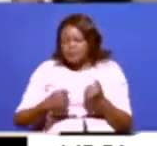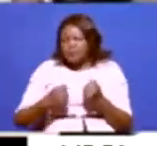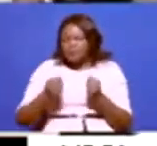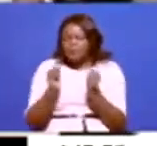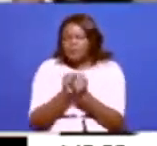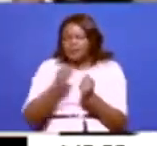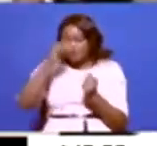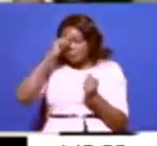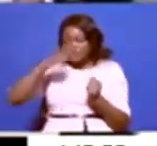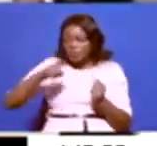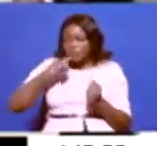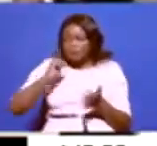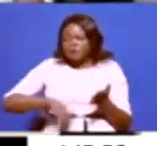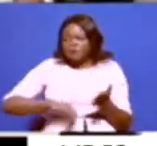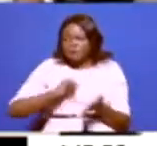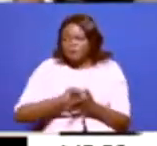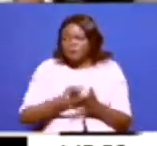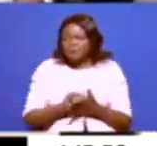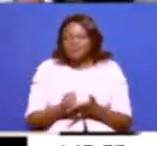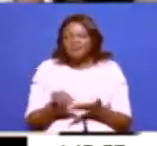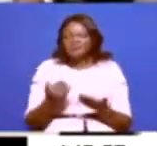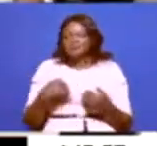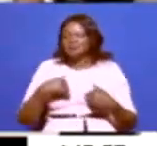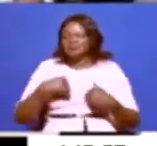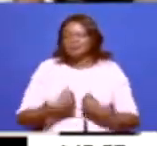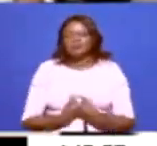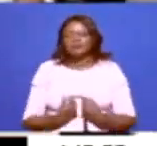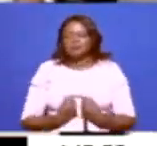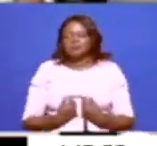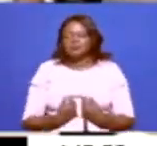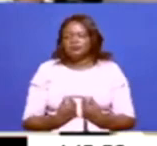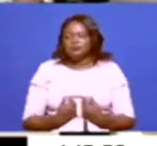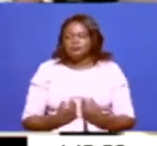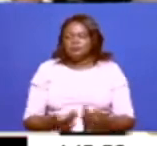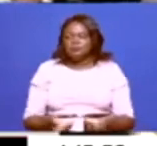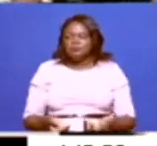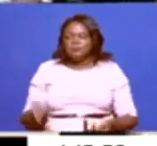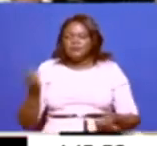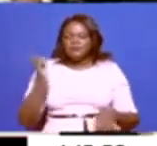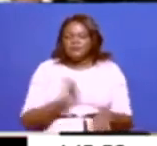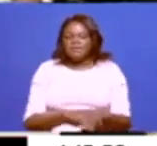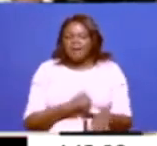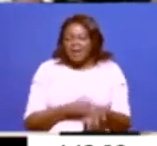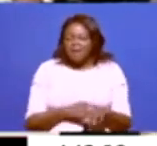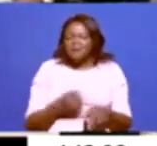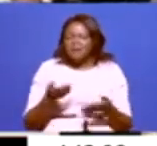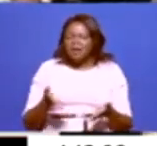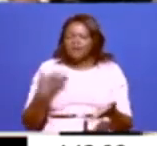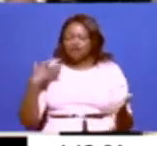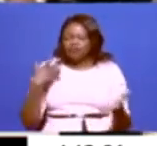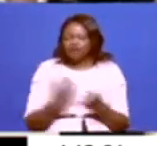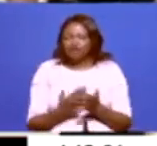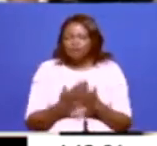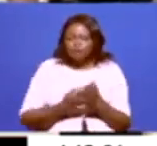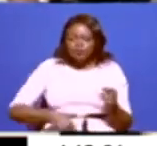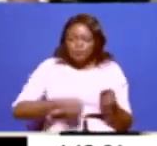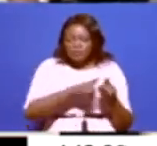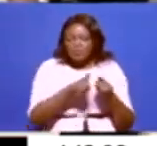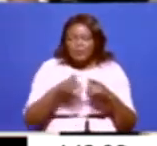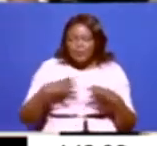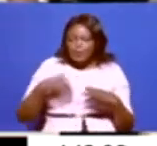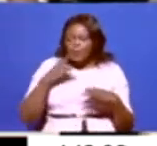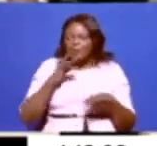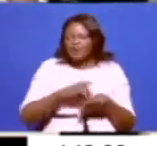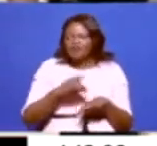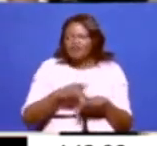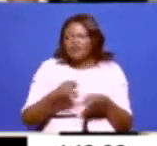Sasa tunasema, enough is enough. Wakati tumefika sasa, sisi kama wakazi ambao tumeathirika na